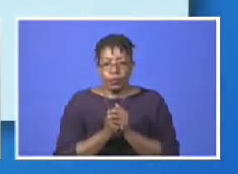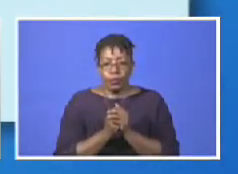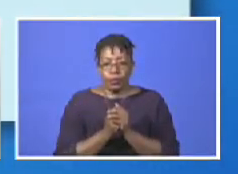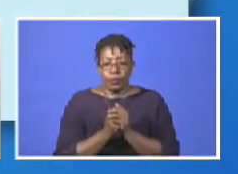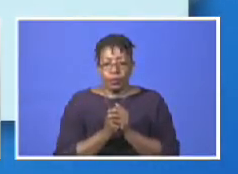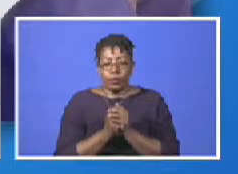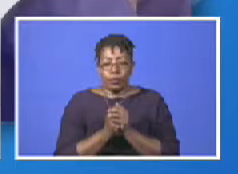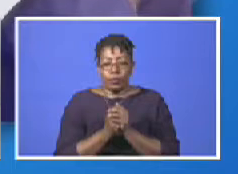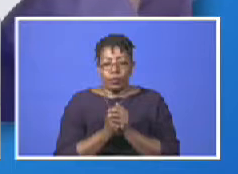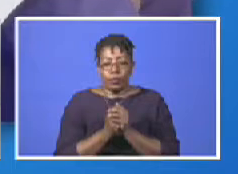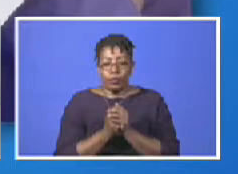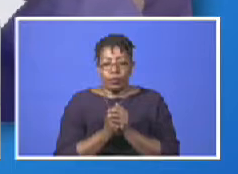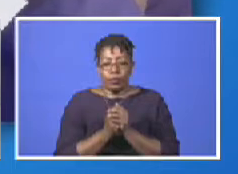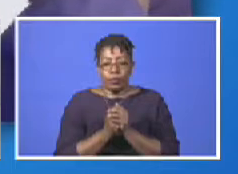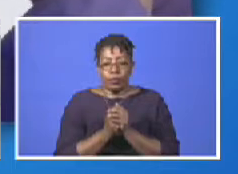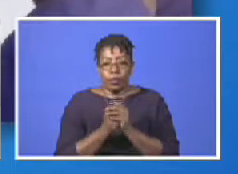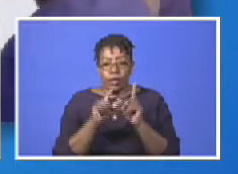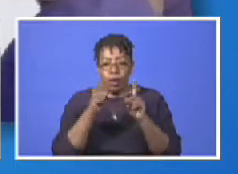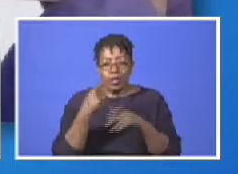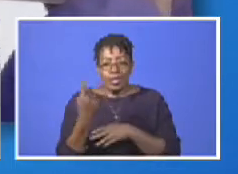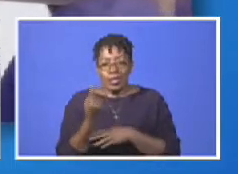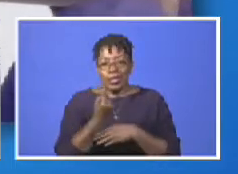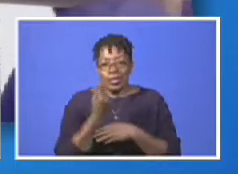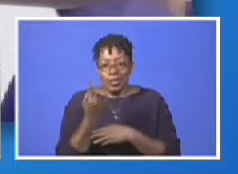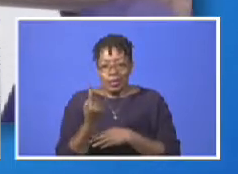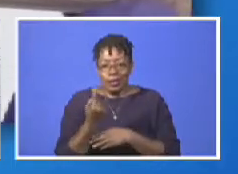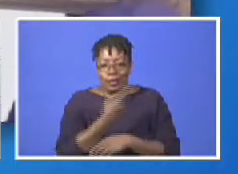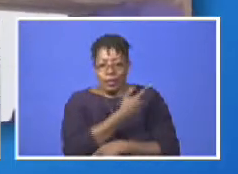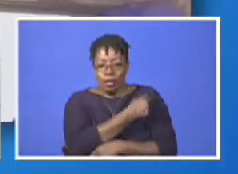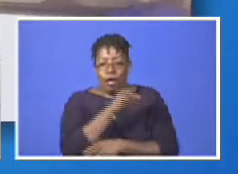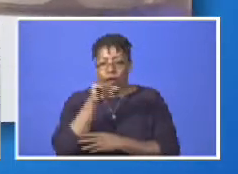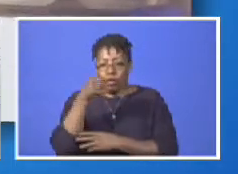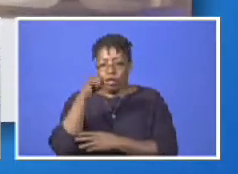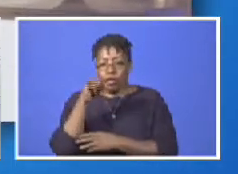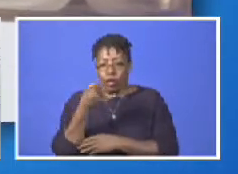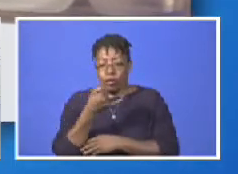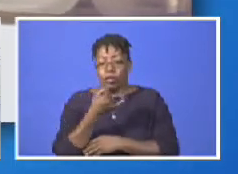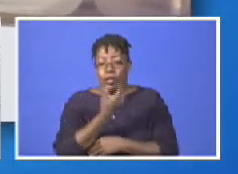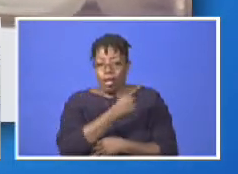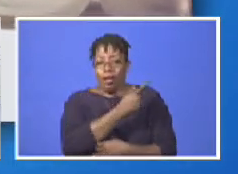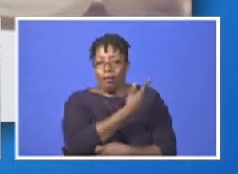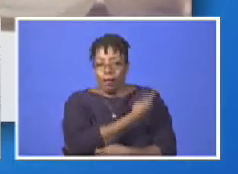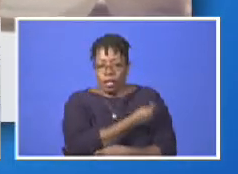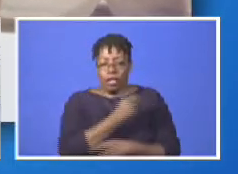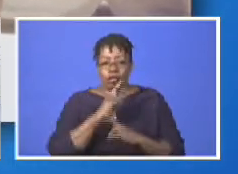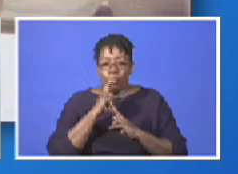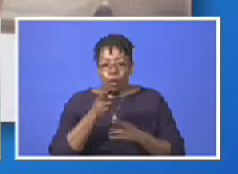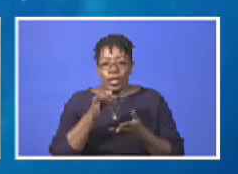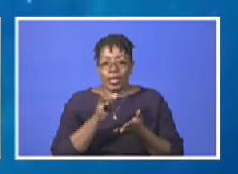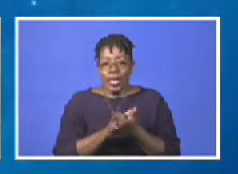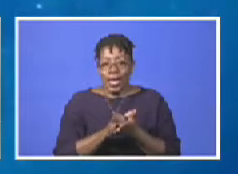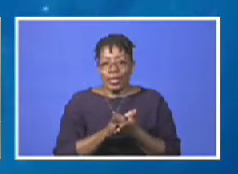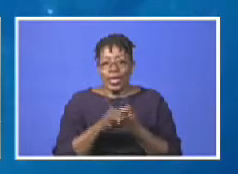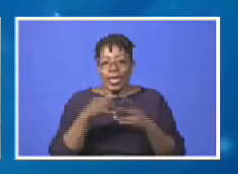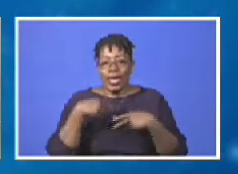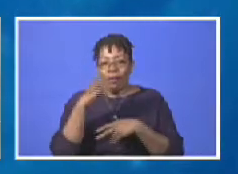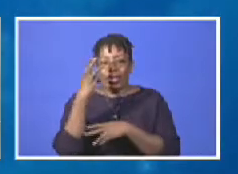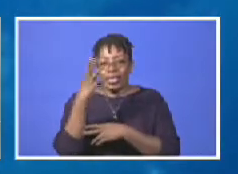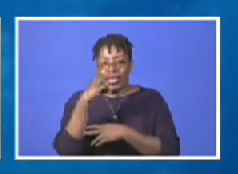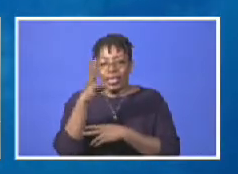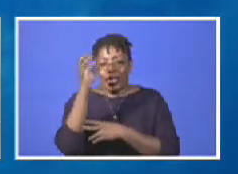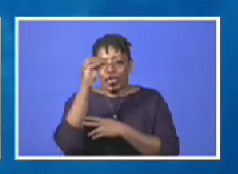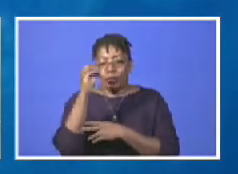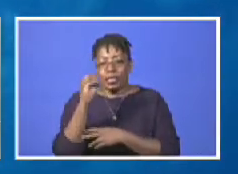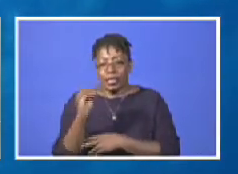in the clinical trial, a single dose of the Johnson & Johnson vaccine reported that it had a